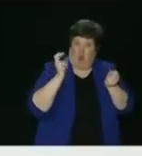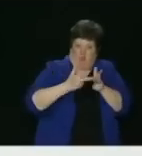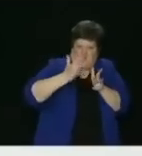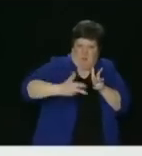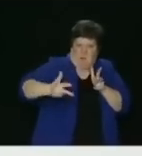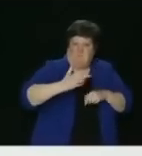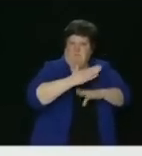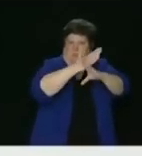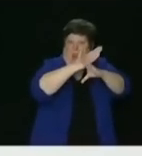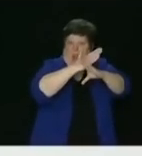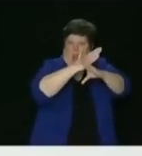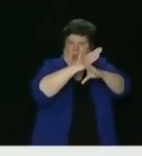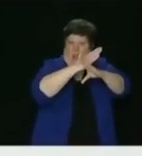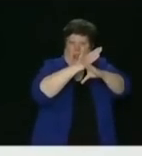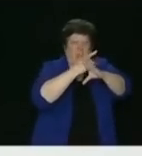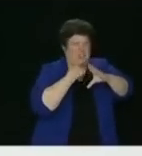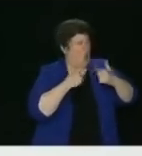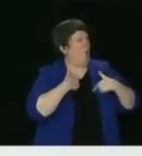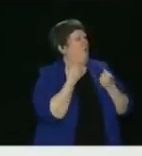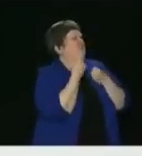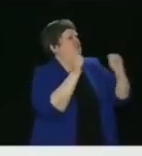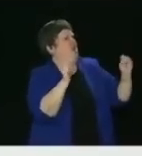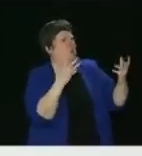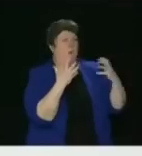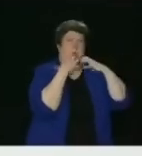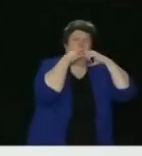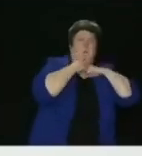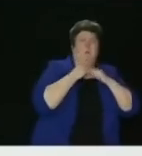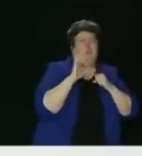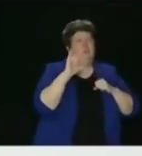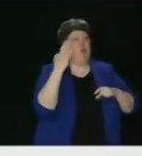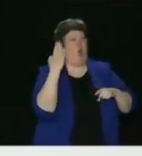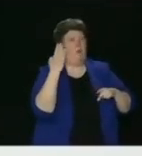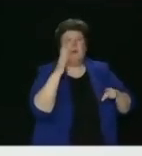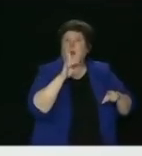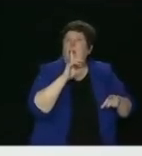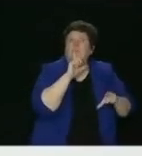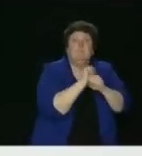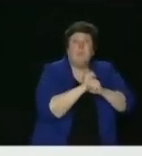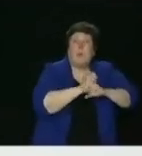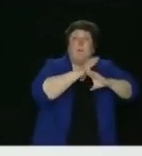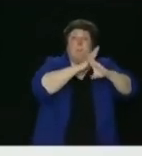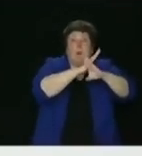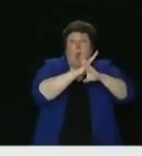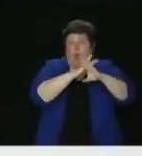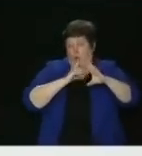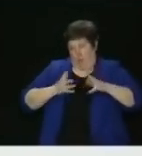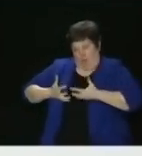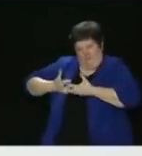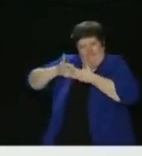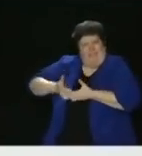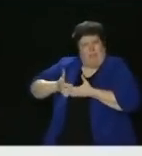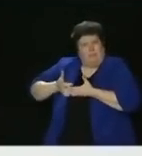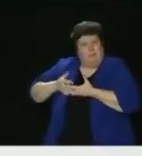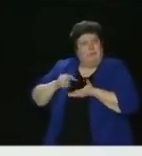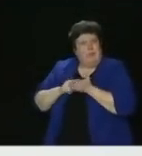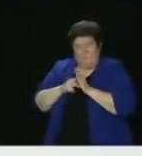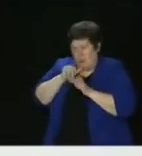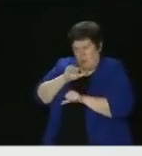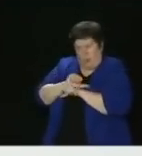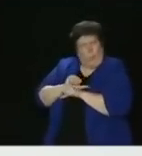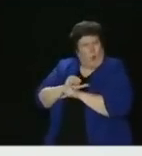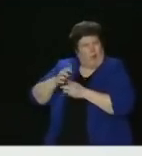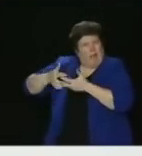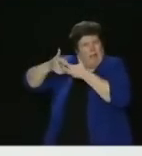purporting to represent. Regular Canadians are hurting in their jobs, in